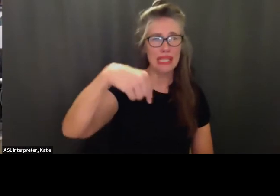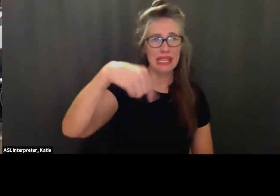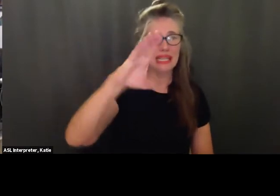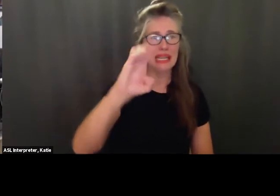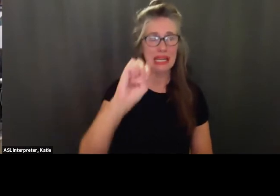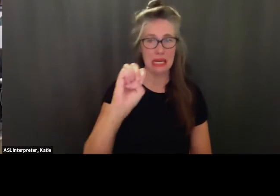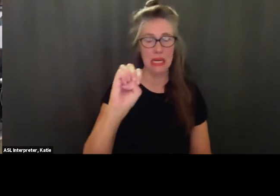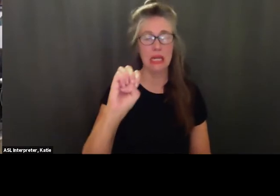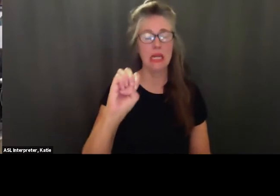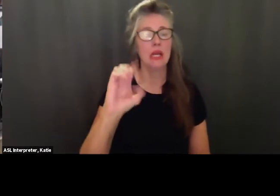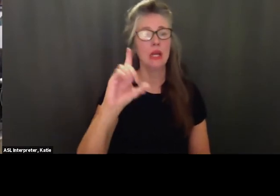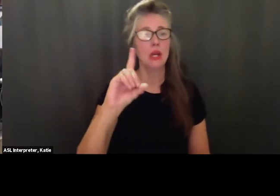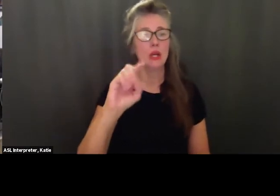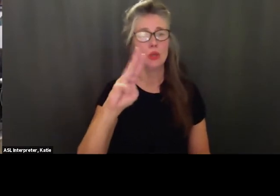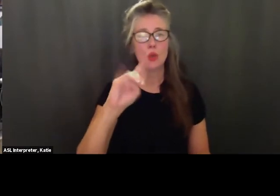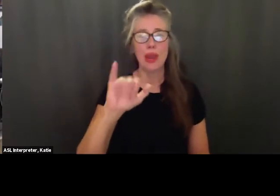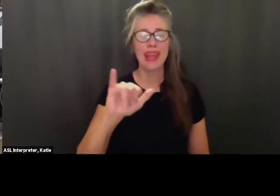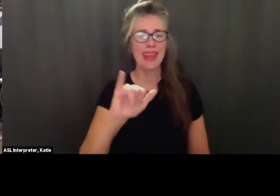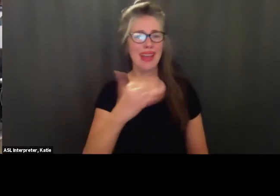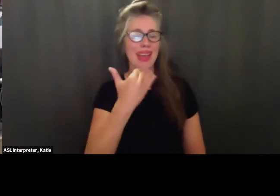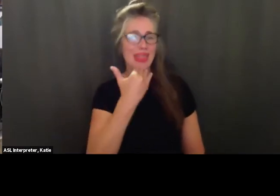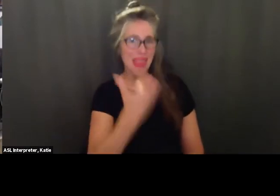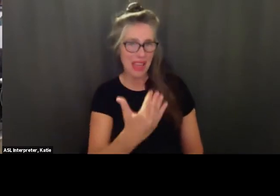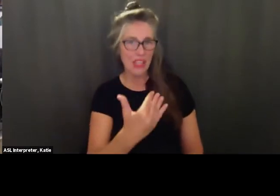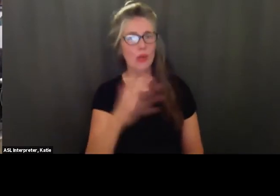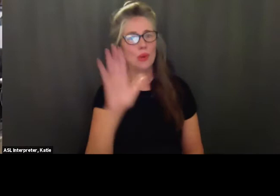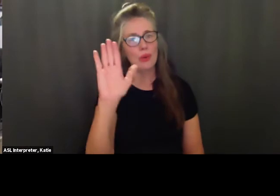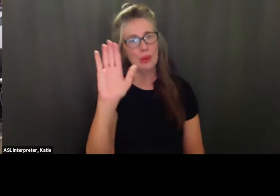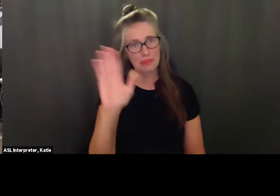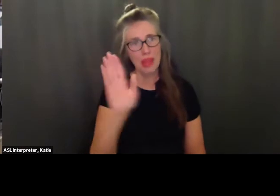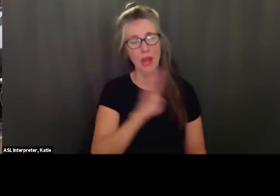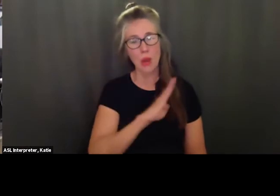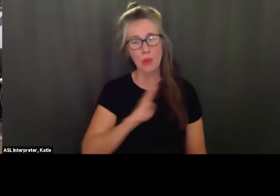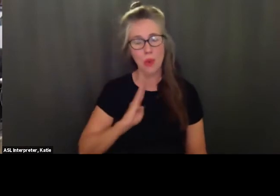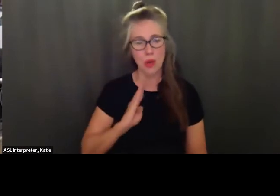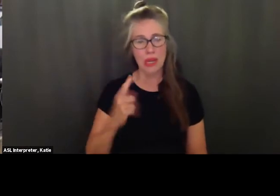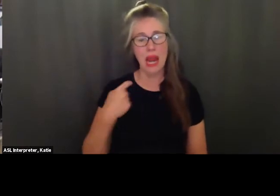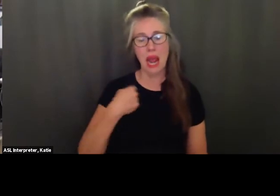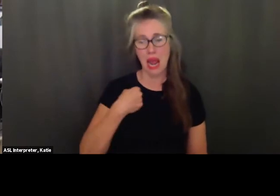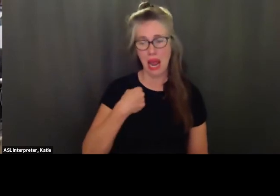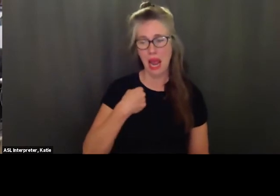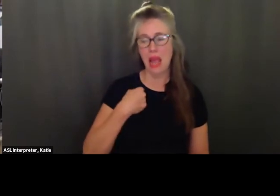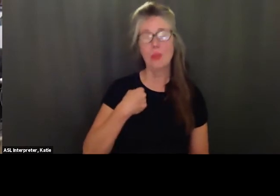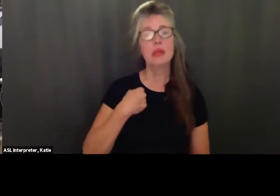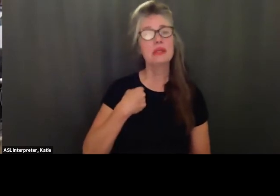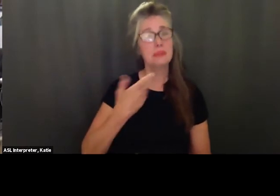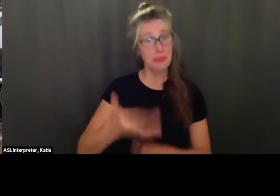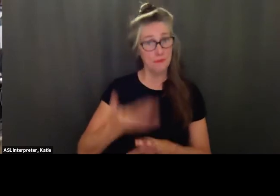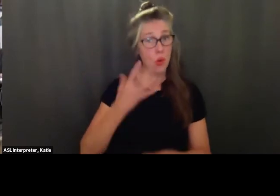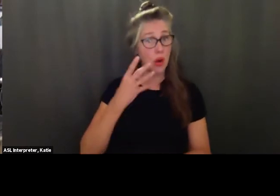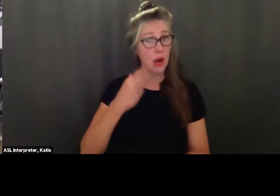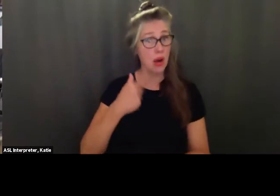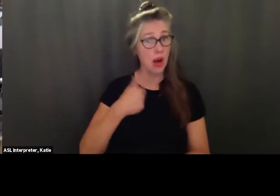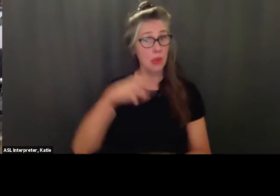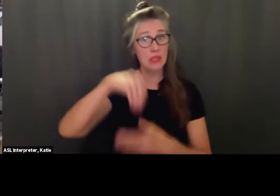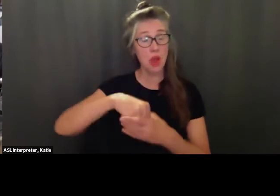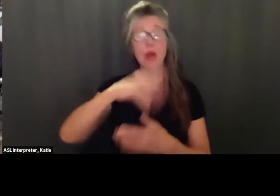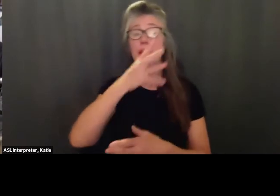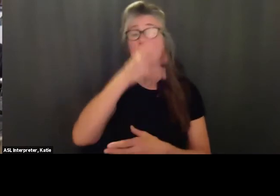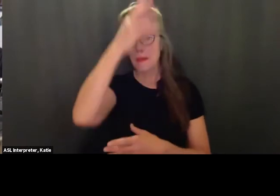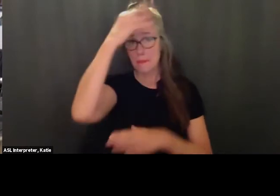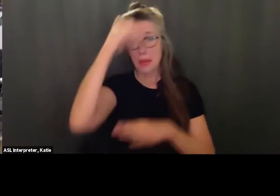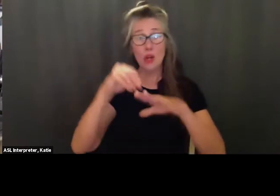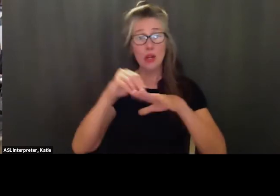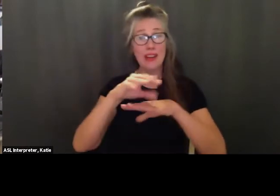Thank you, Sandra. Hi, board. Yes, so I was on the Parent Advisory Committee, and I just want to say I did